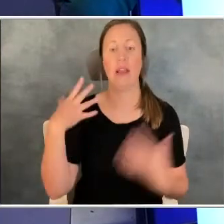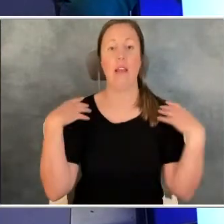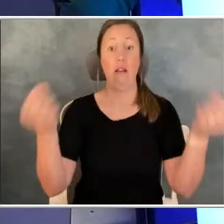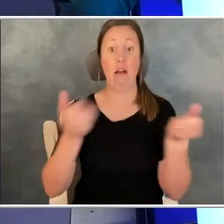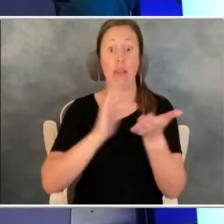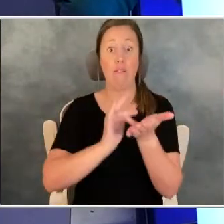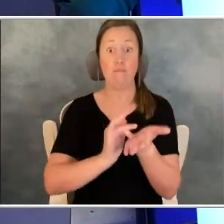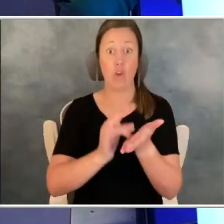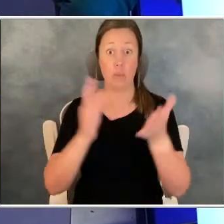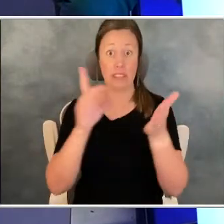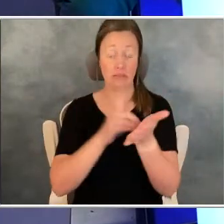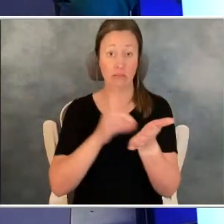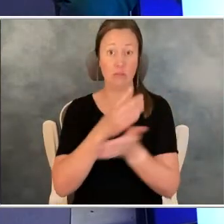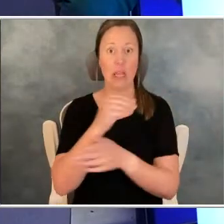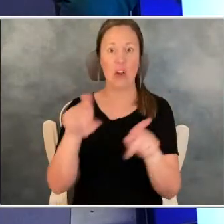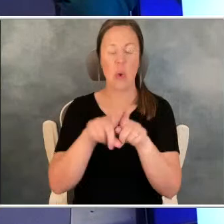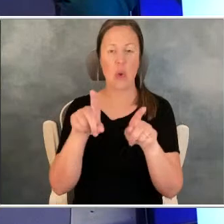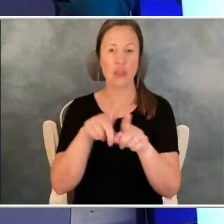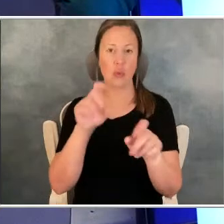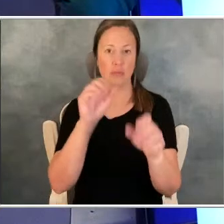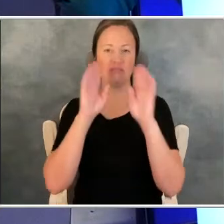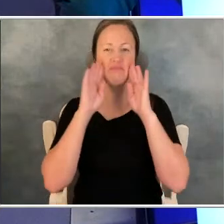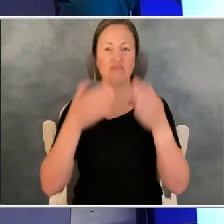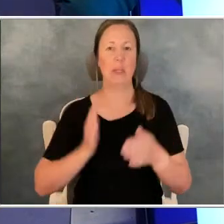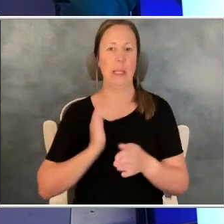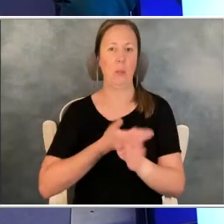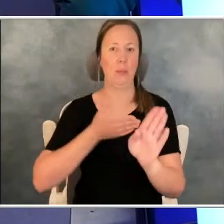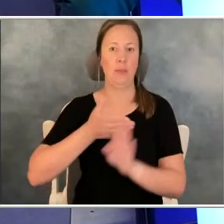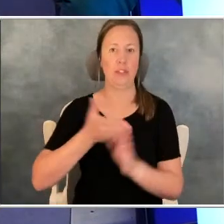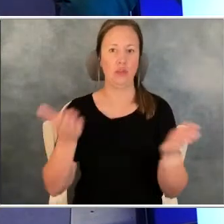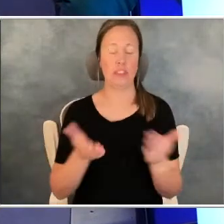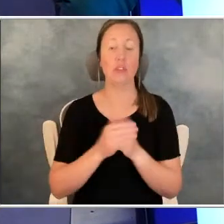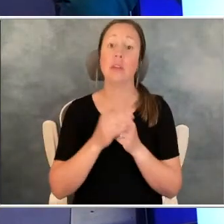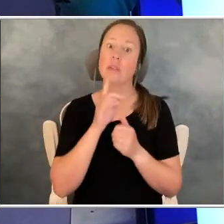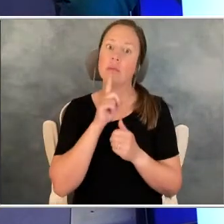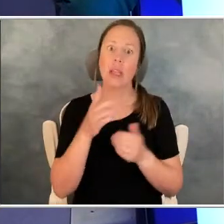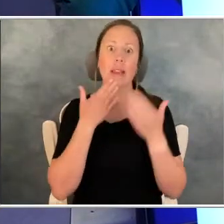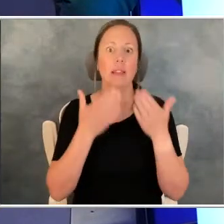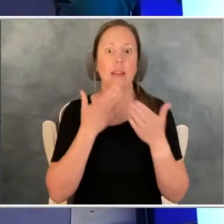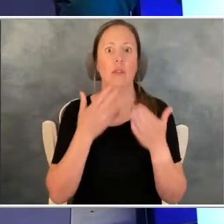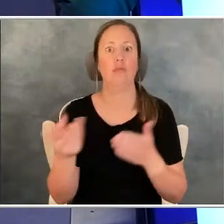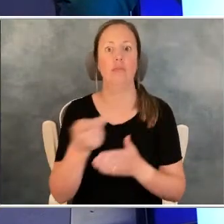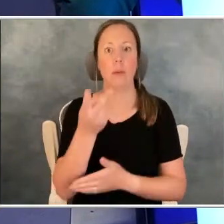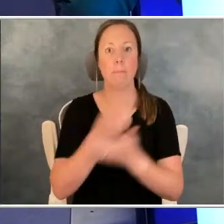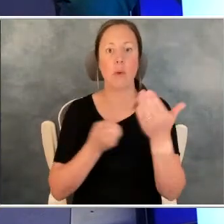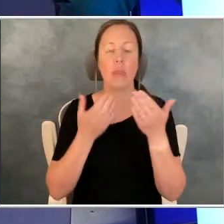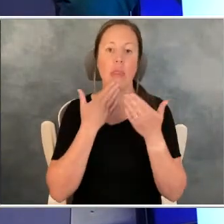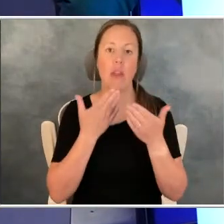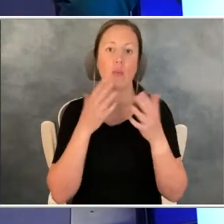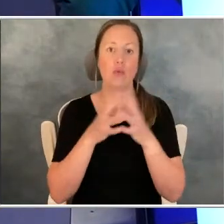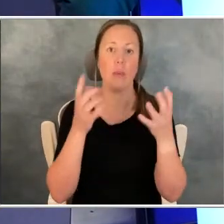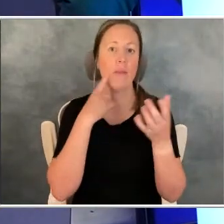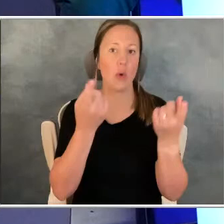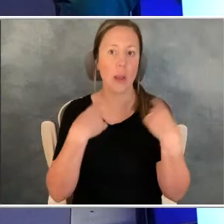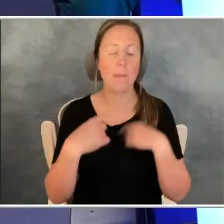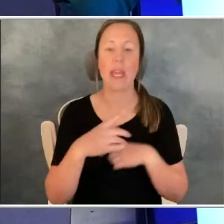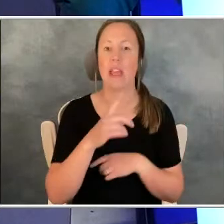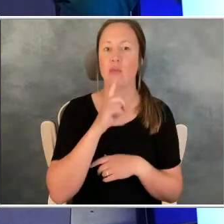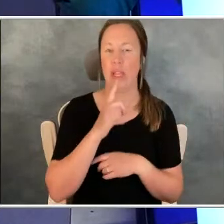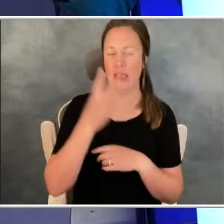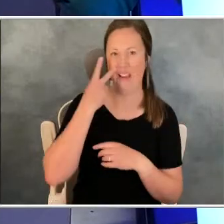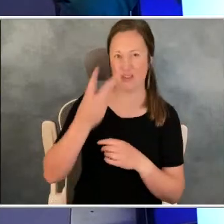being here. I'm looking forward to this discussion. The New York Times ran this big article over the weekend talking about drug shortages and